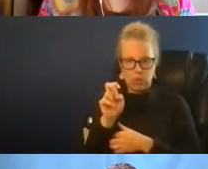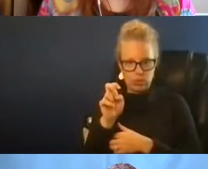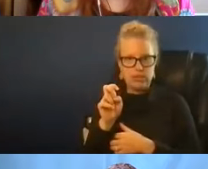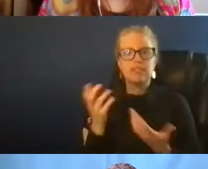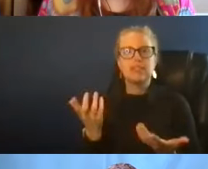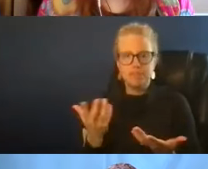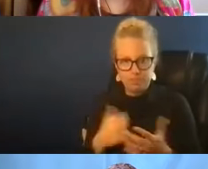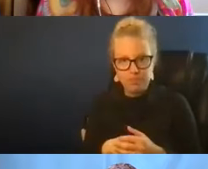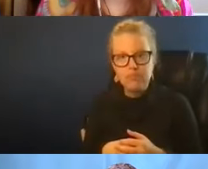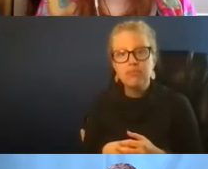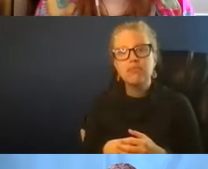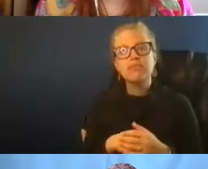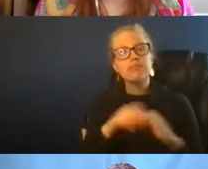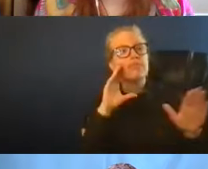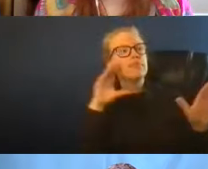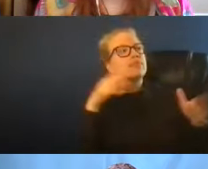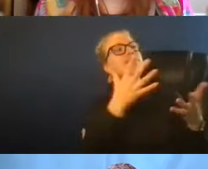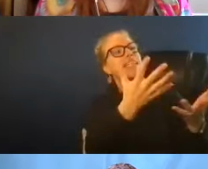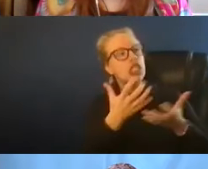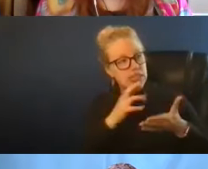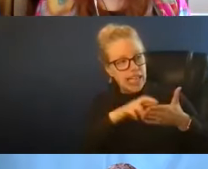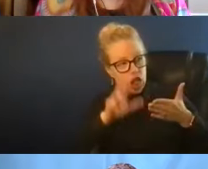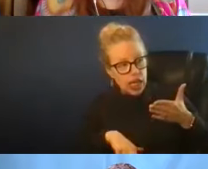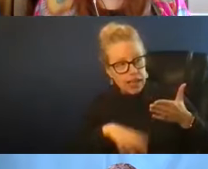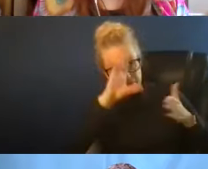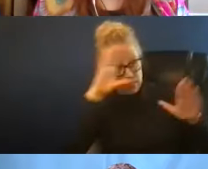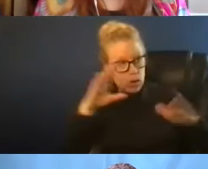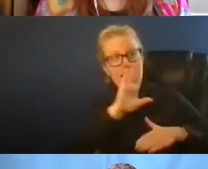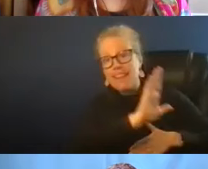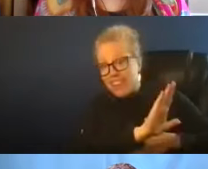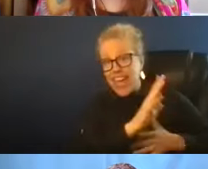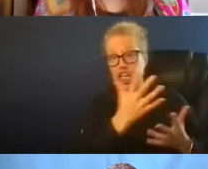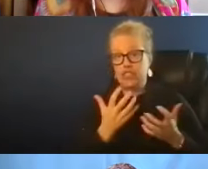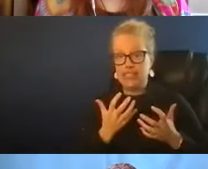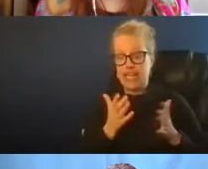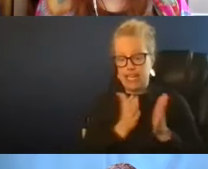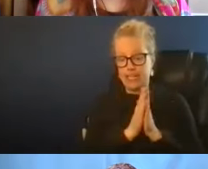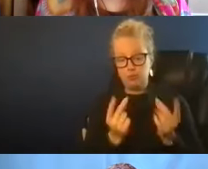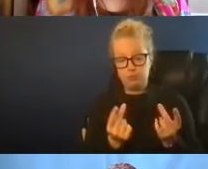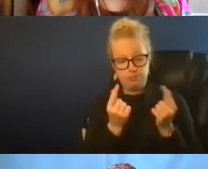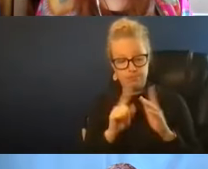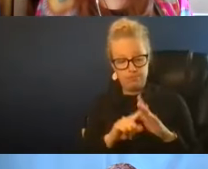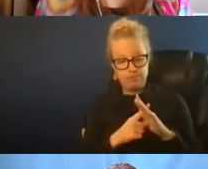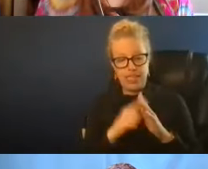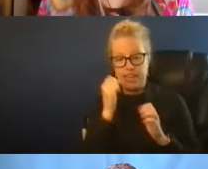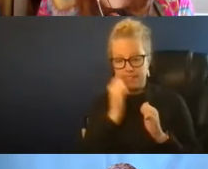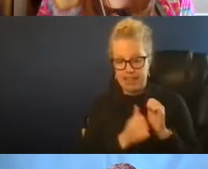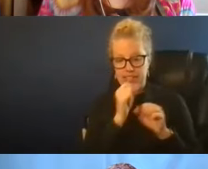What we want to do is center their desired outcome, asking right away at the beginning of every safety